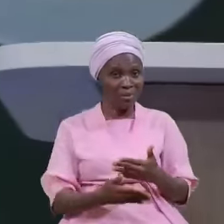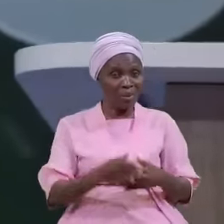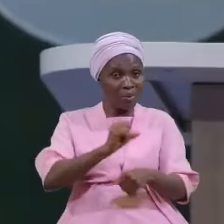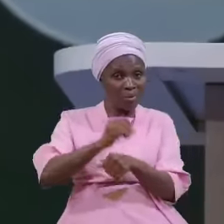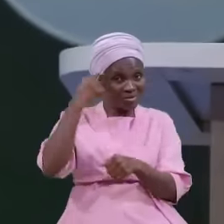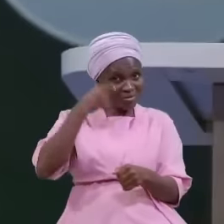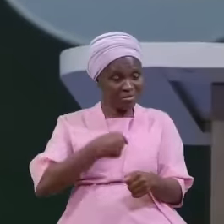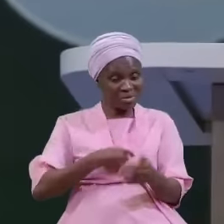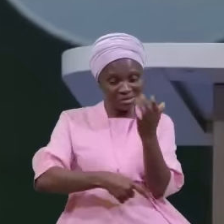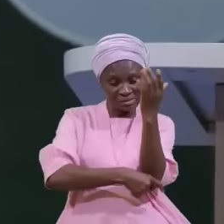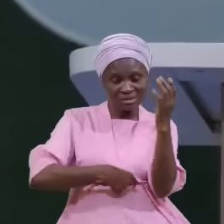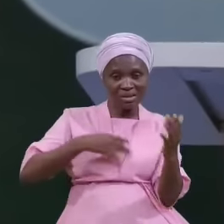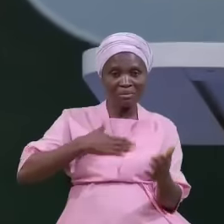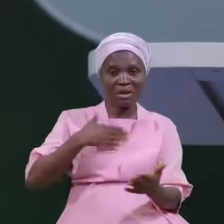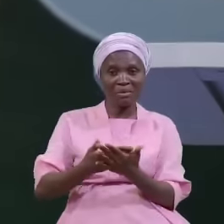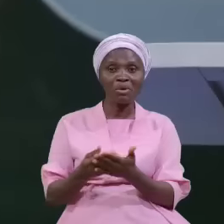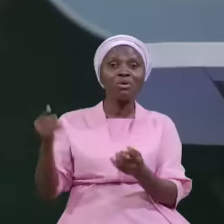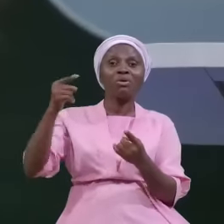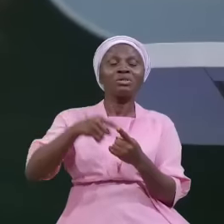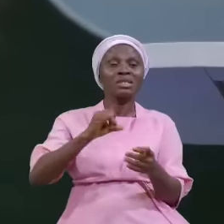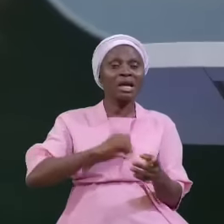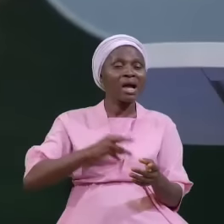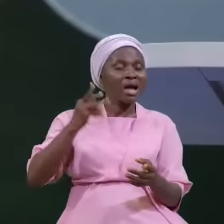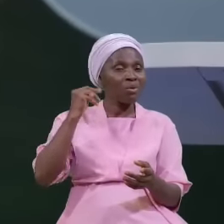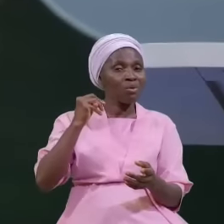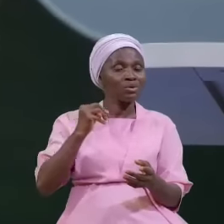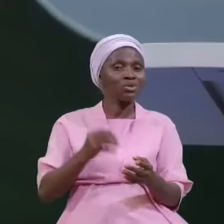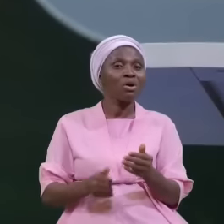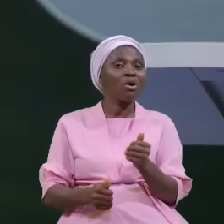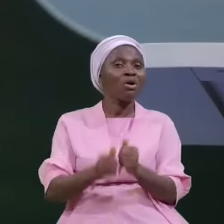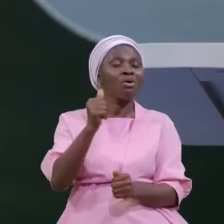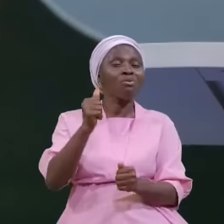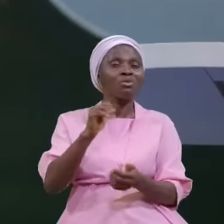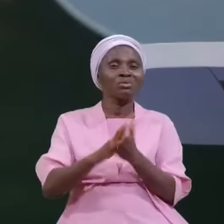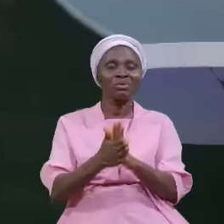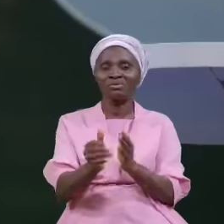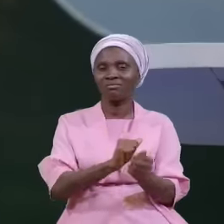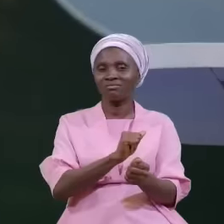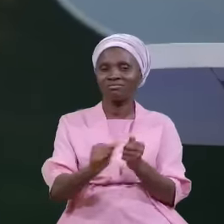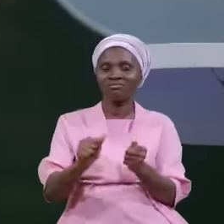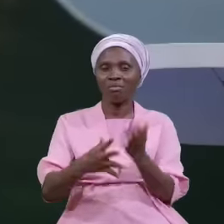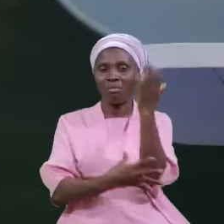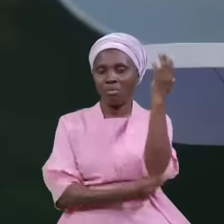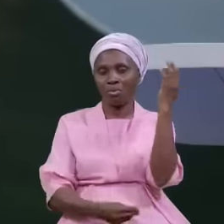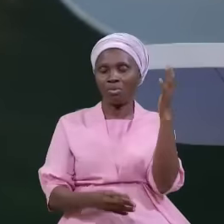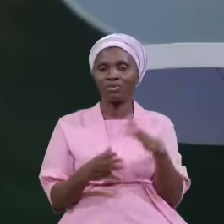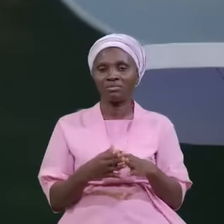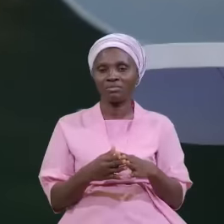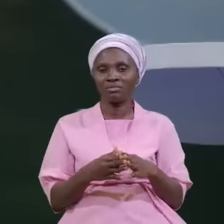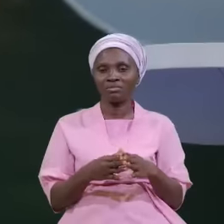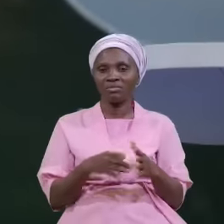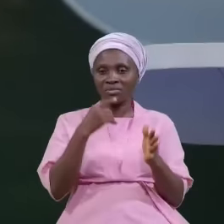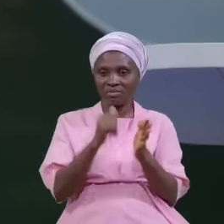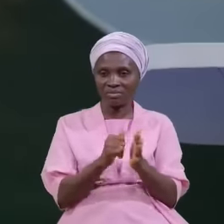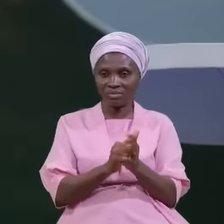until I was almost coming into ruin. Then he said, I decided. Then he mentioned the